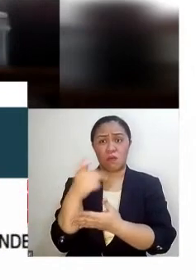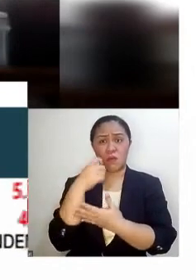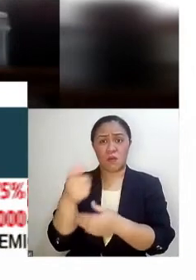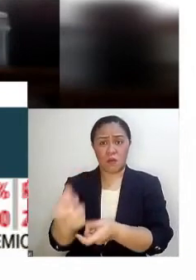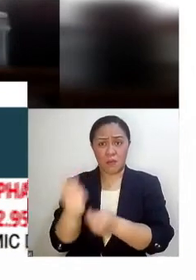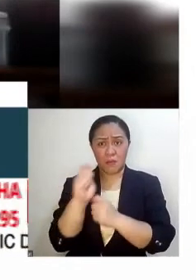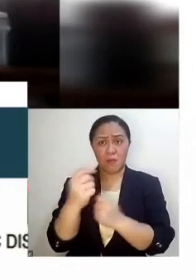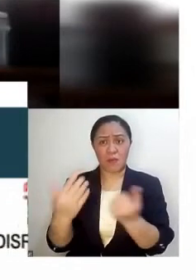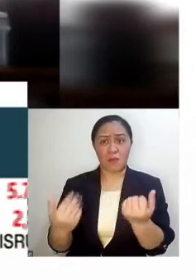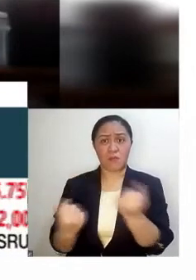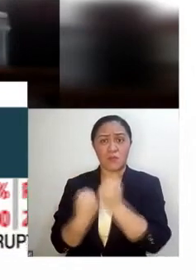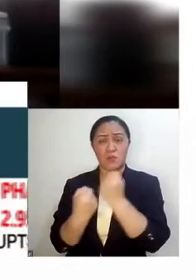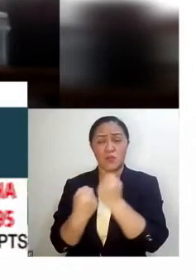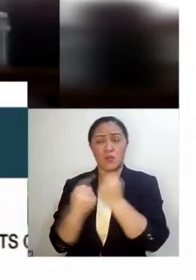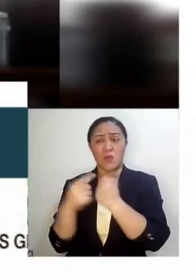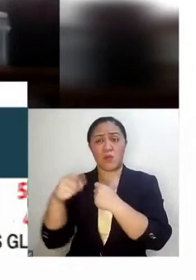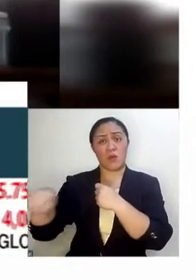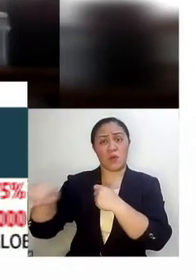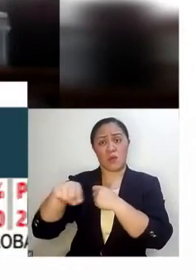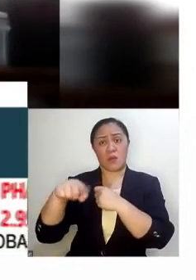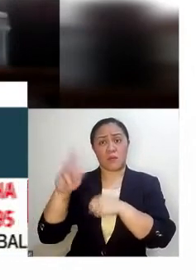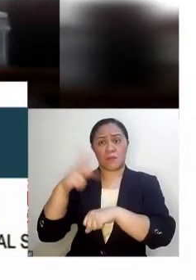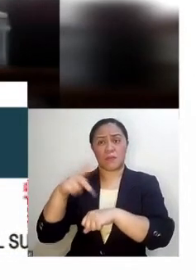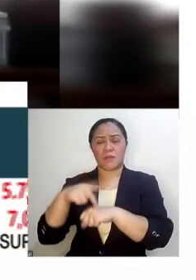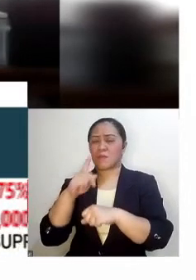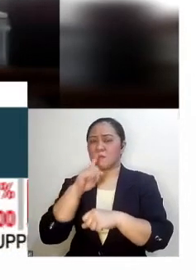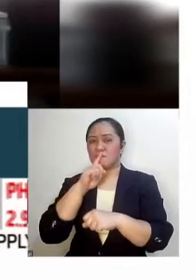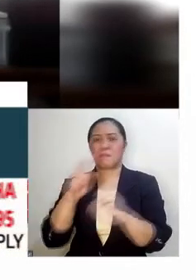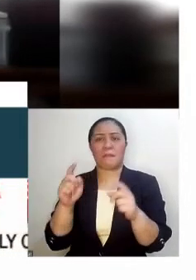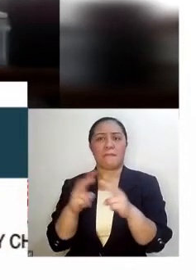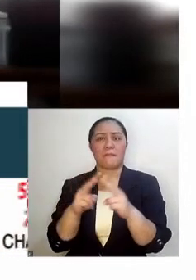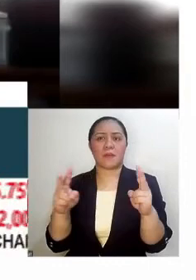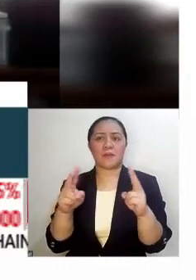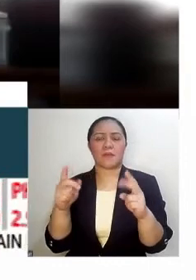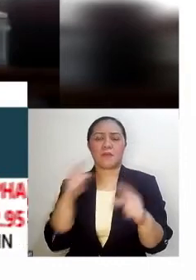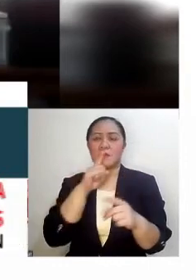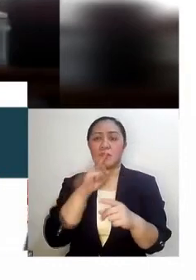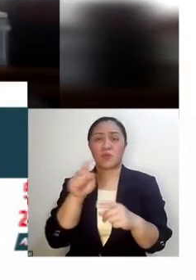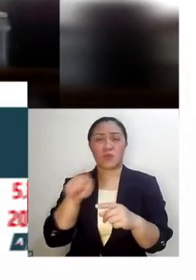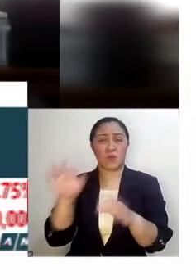country. So this is something very basic to every Filipino.